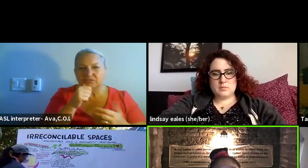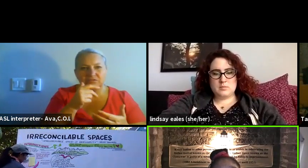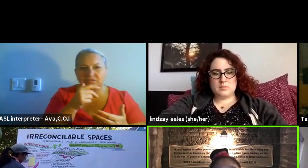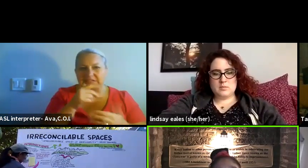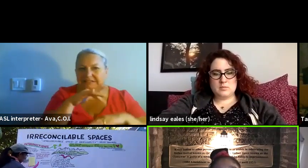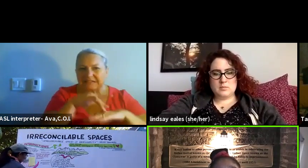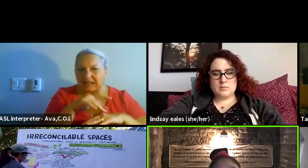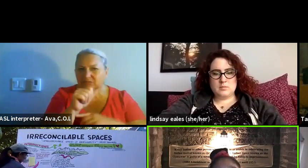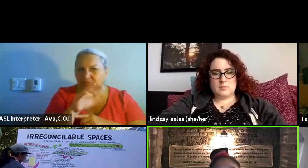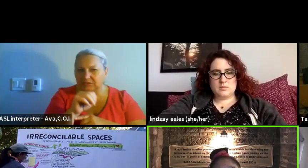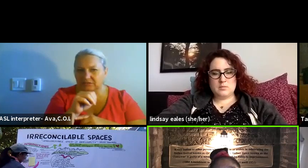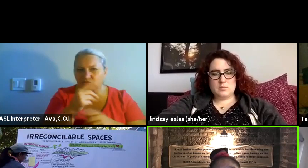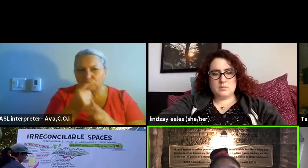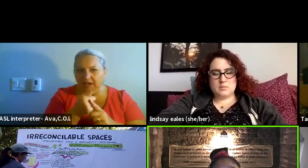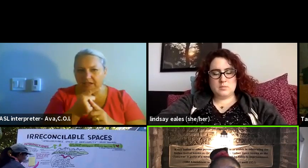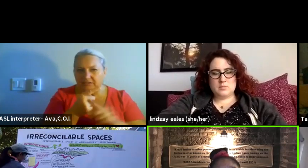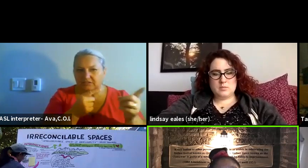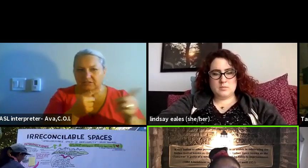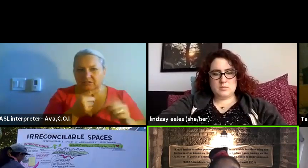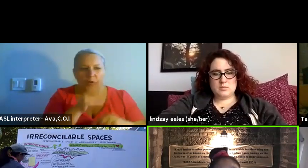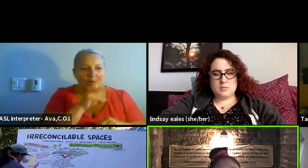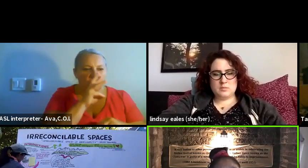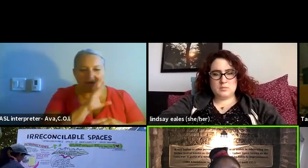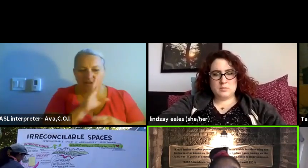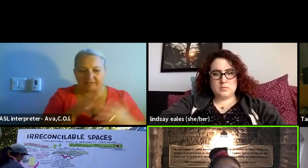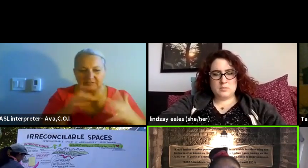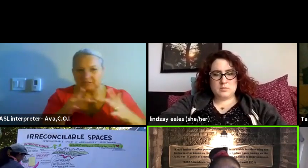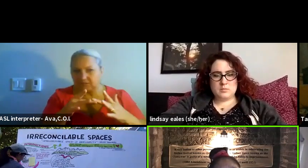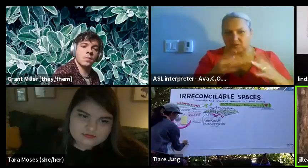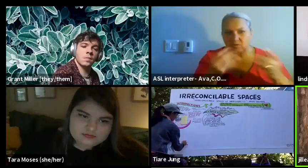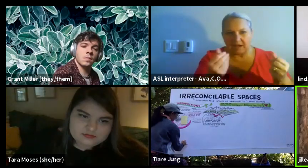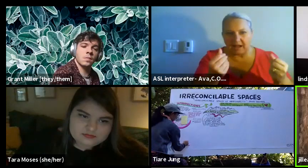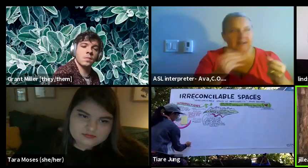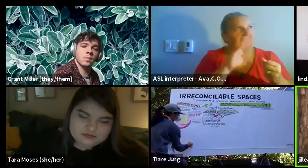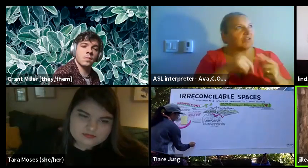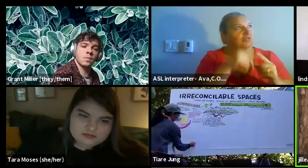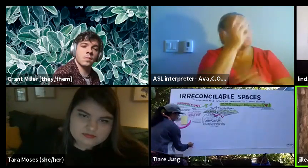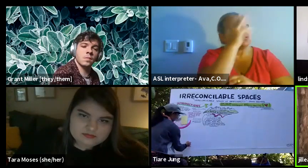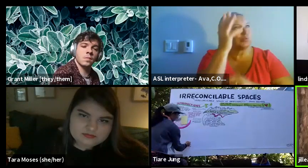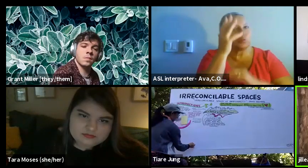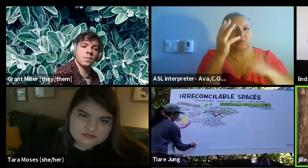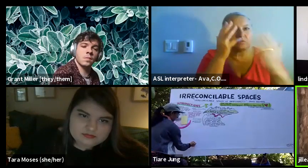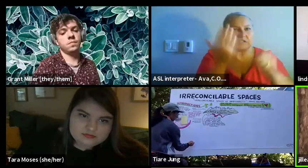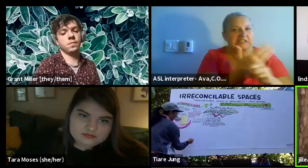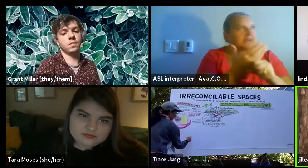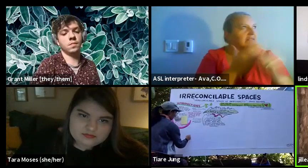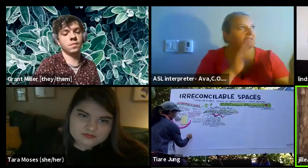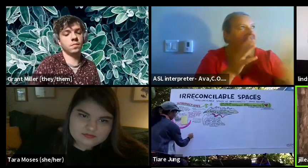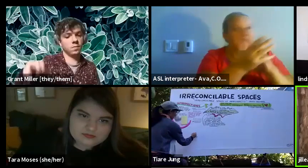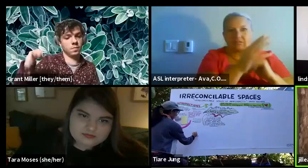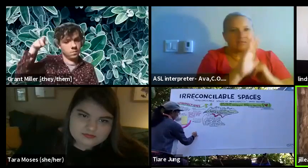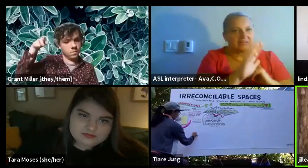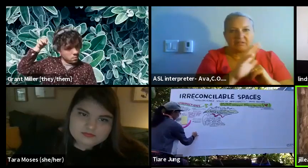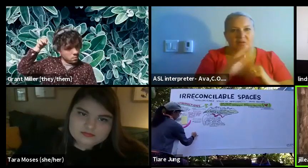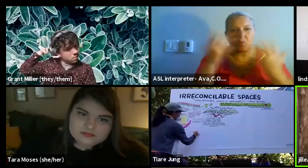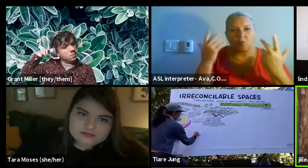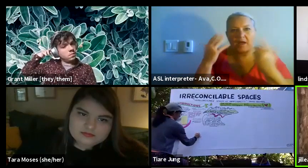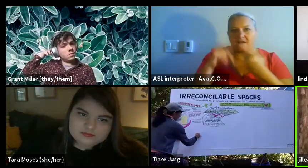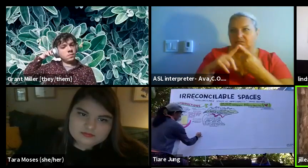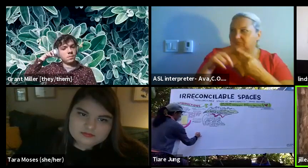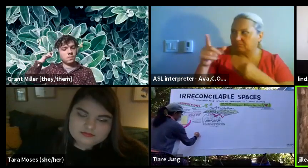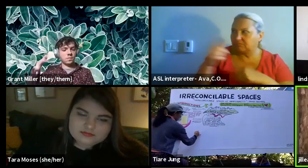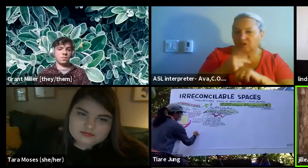land, never venturing into the clearing beyond the dense forest, never stepping off the tarmac until we have sent out the